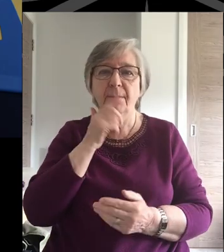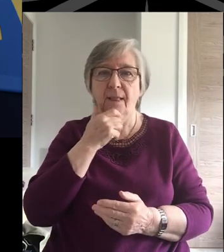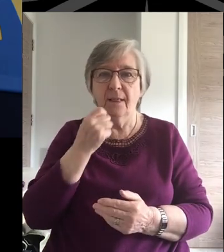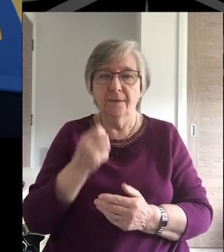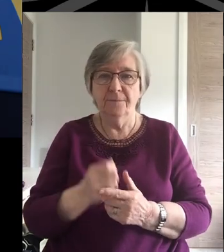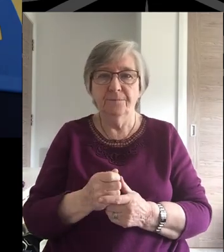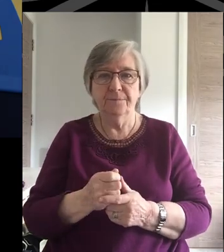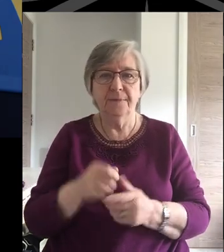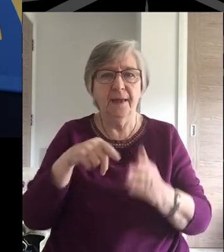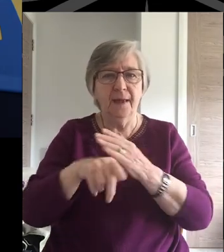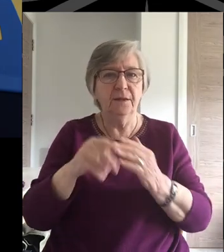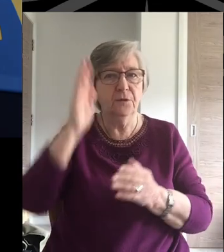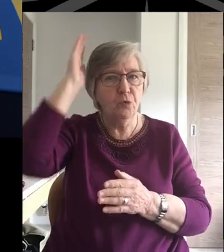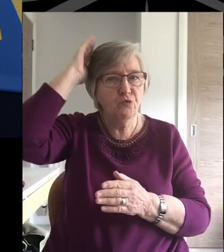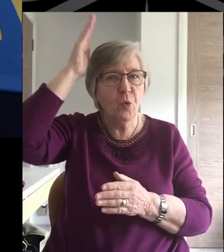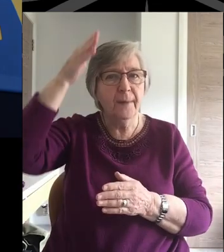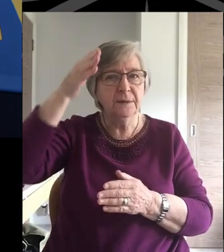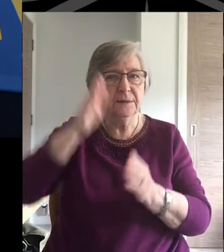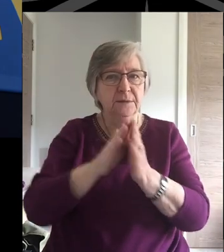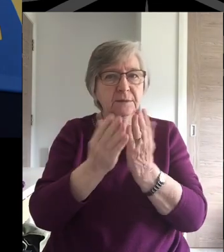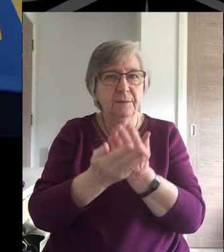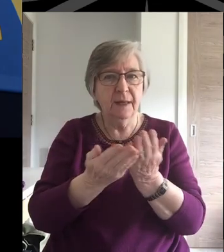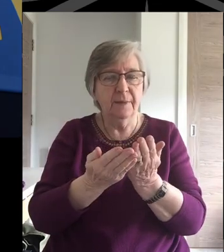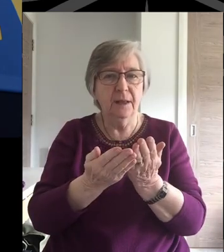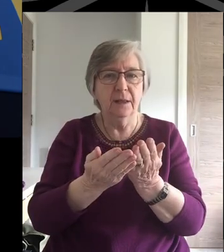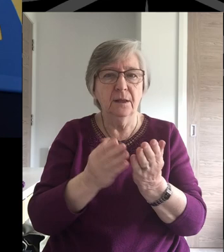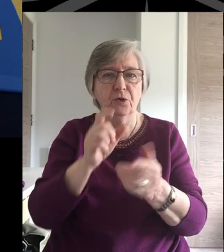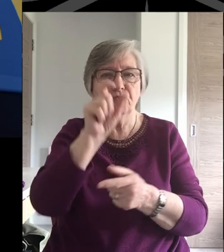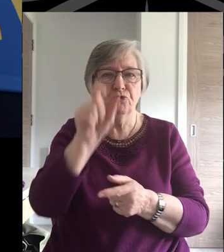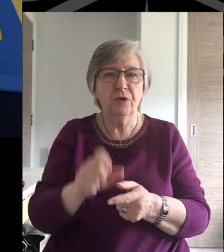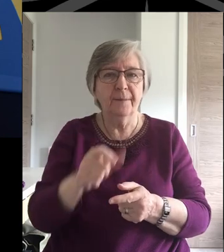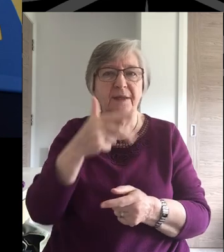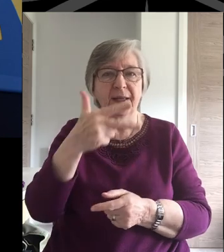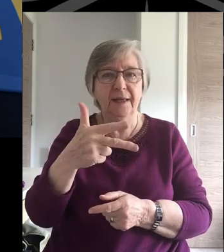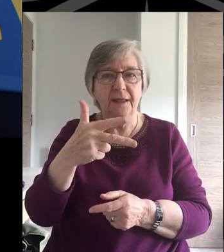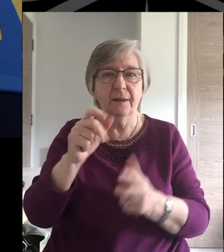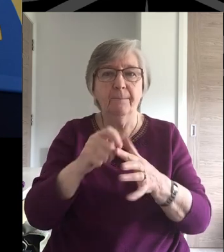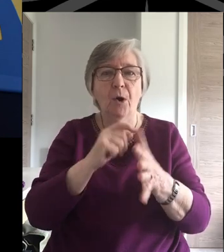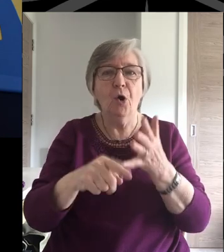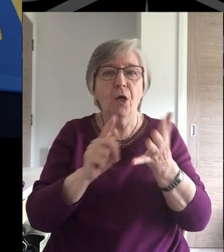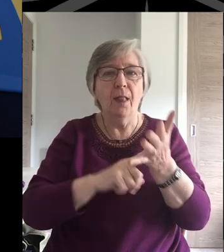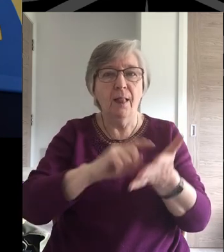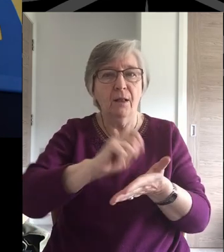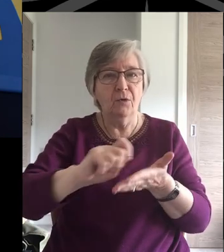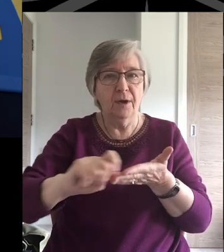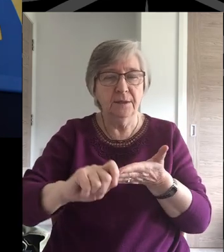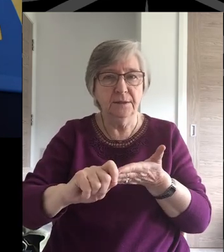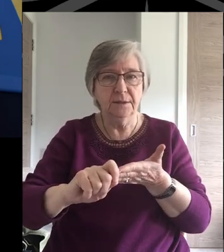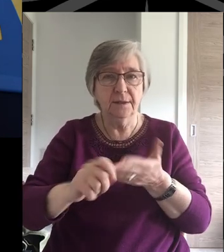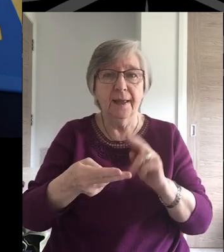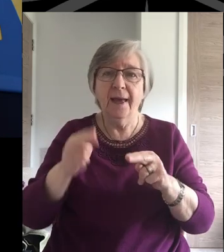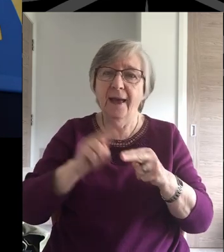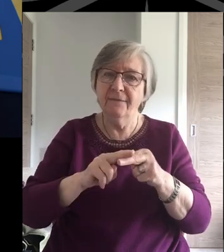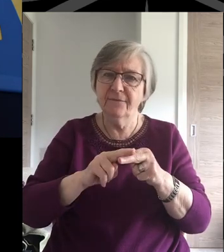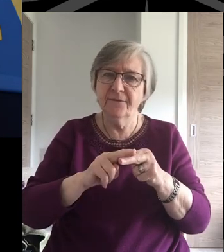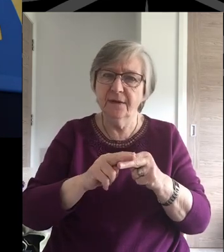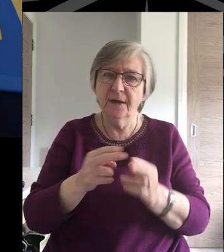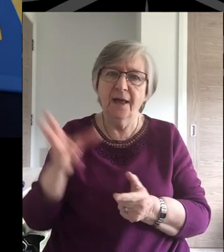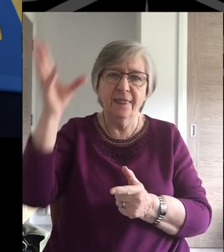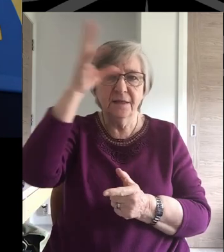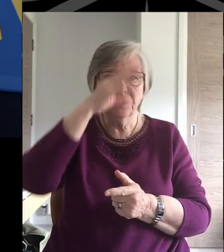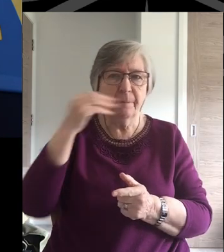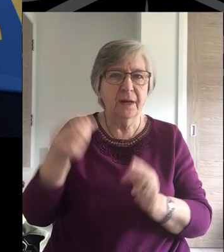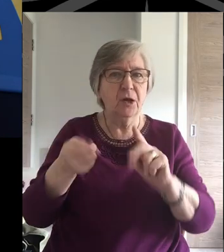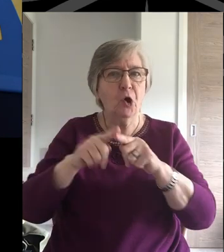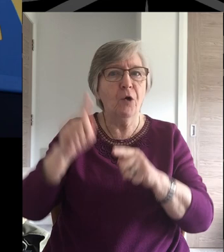In the book of Romans, chapter 8, the Apostle Paul says, "And if the Spirit of